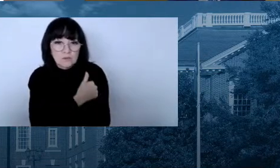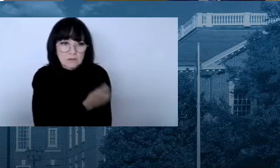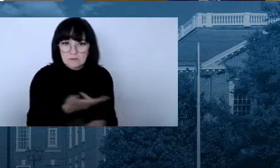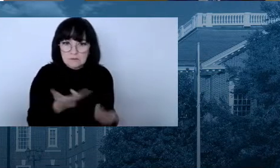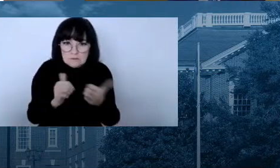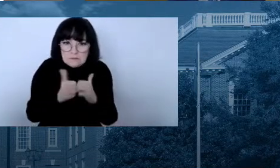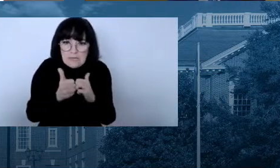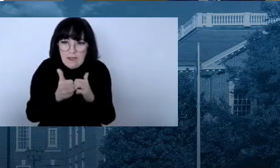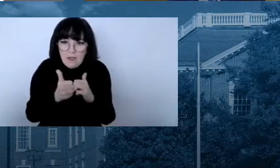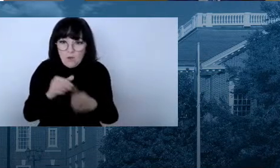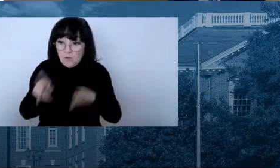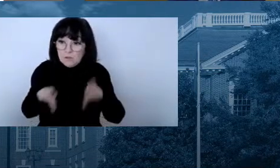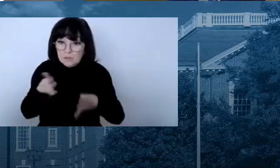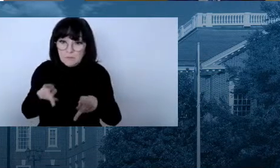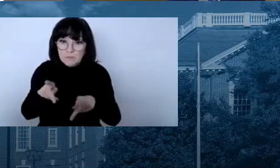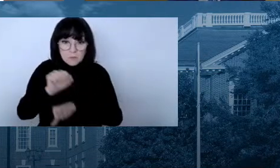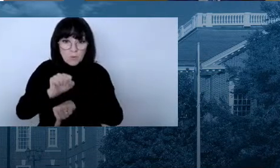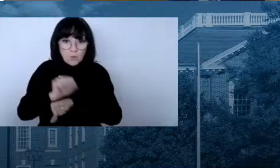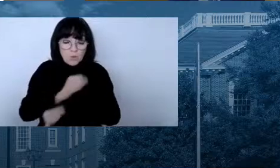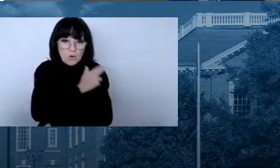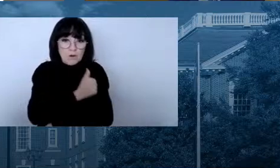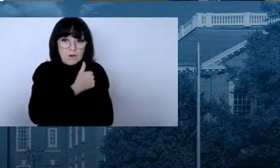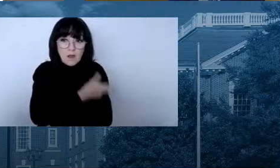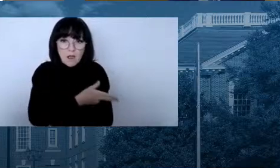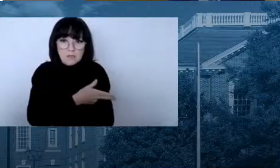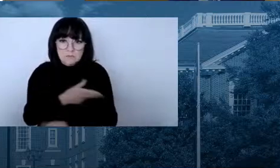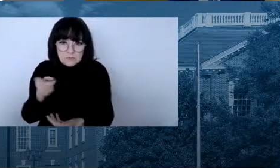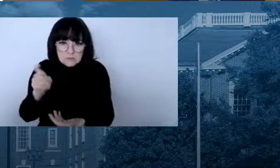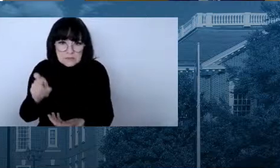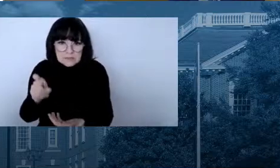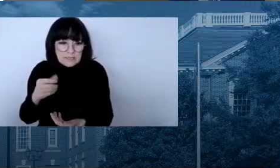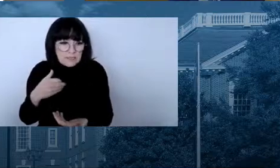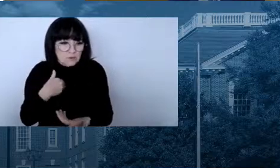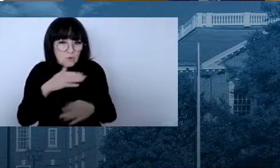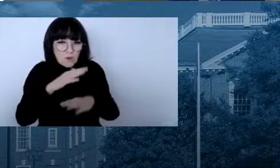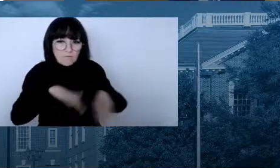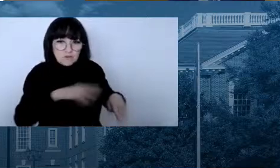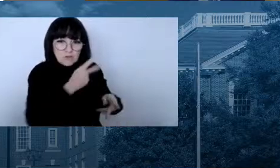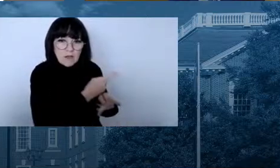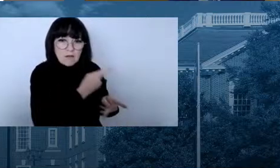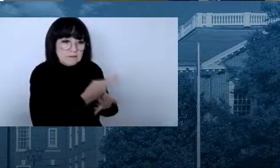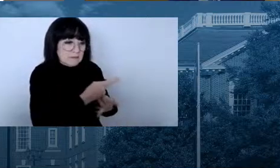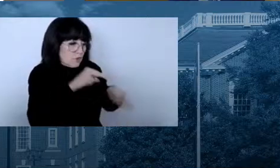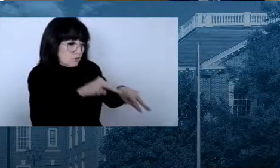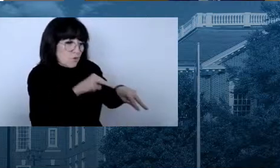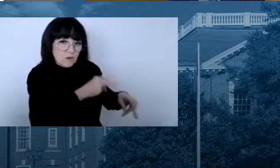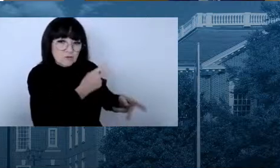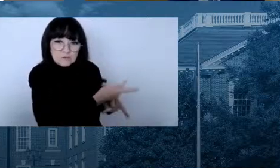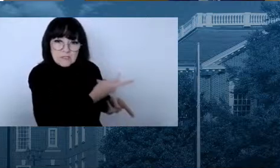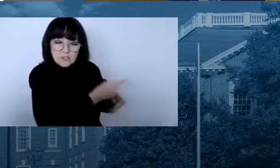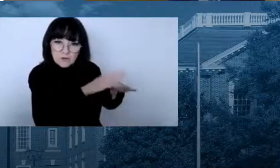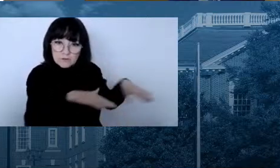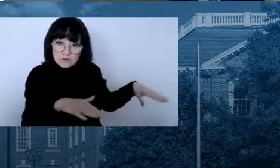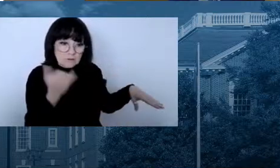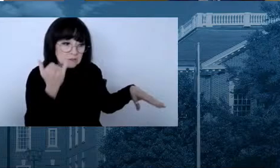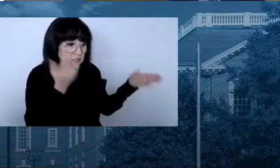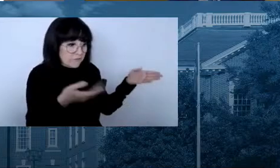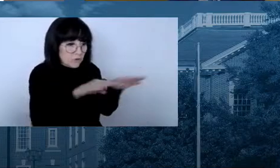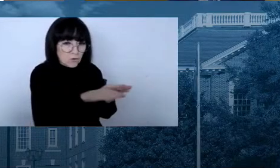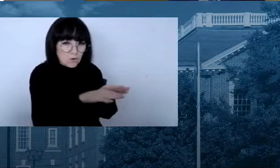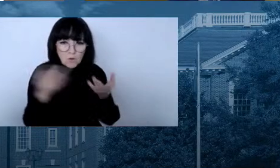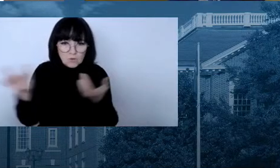unless the children have places to go, most importantly for their own educational and mental health